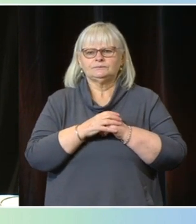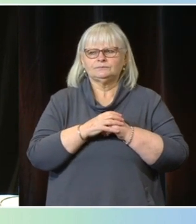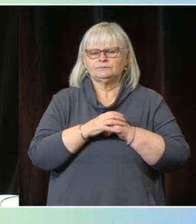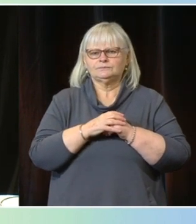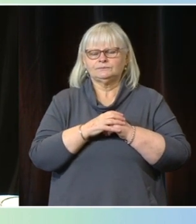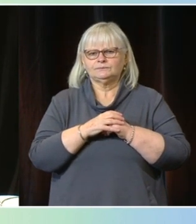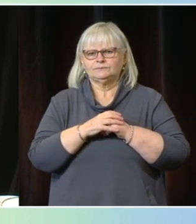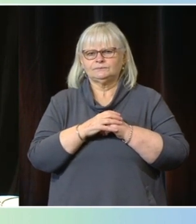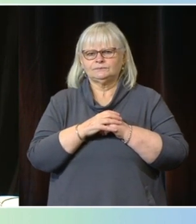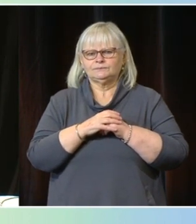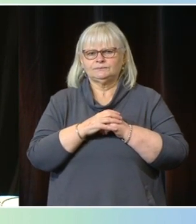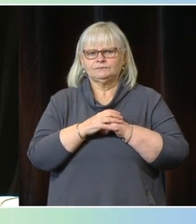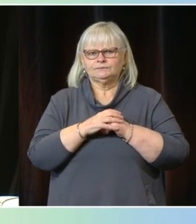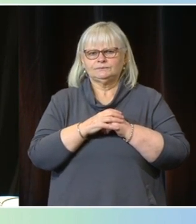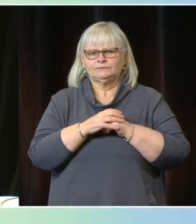respect